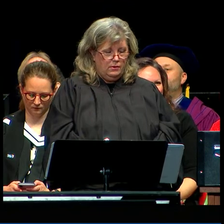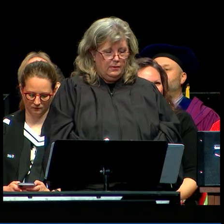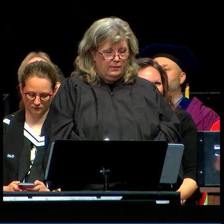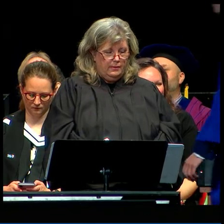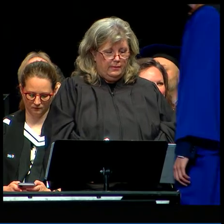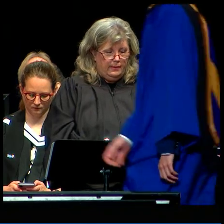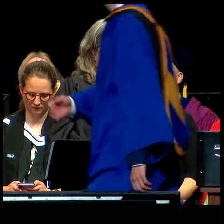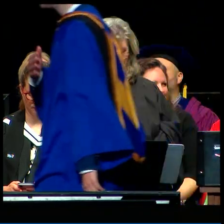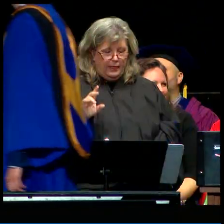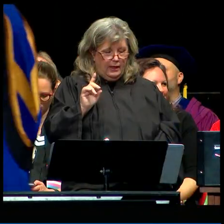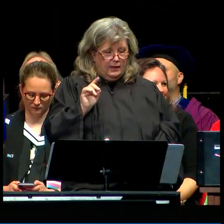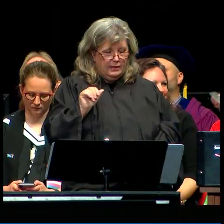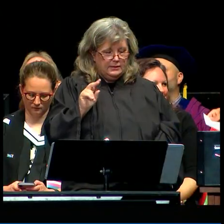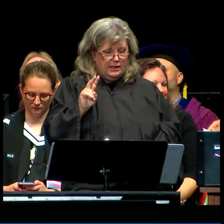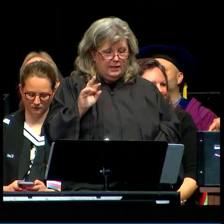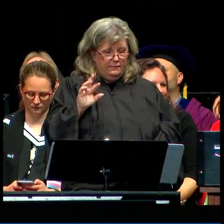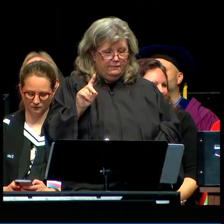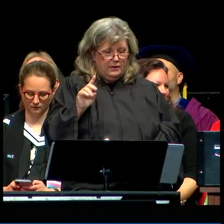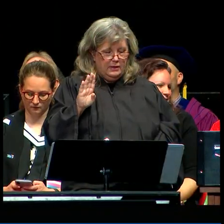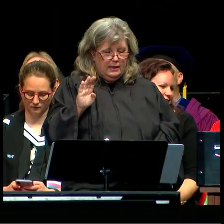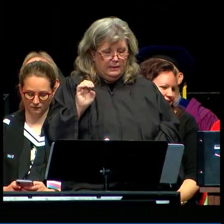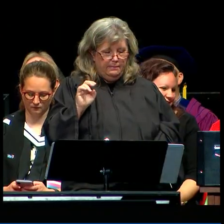David Belensky.